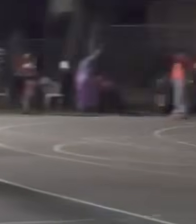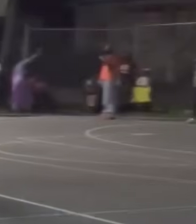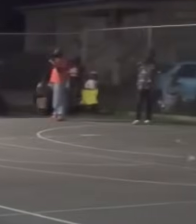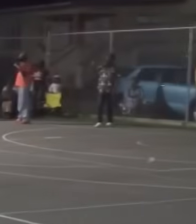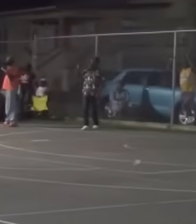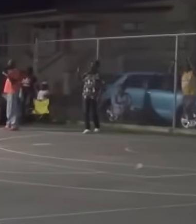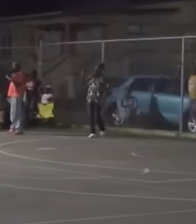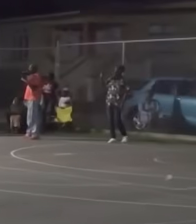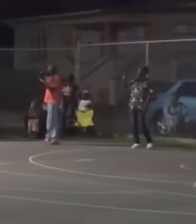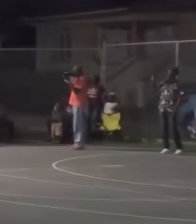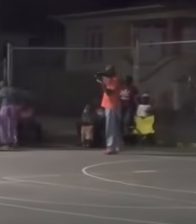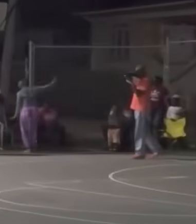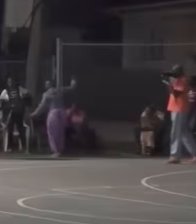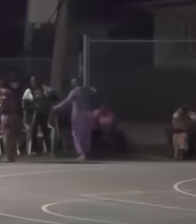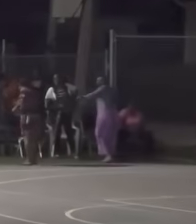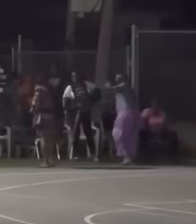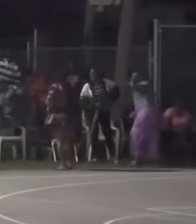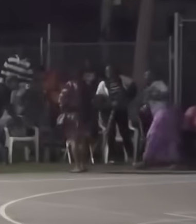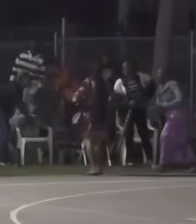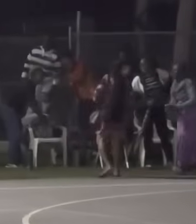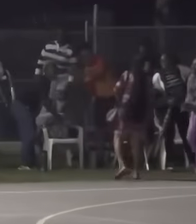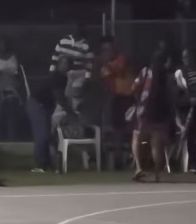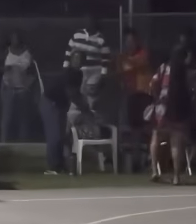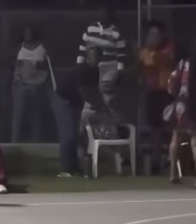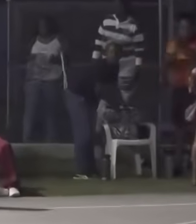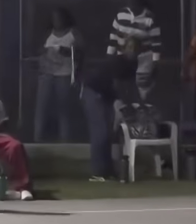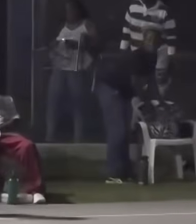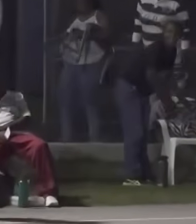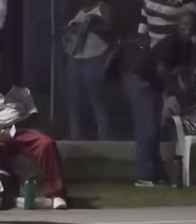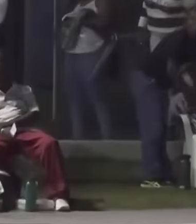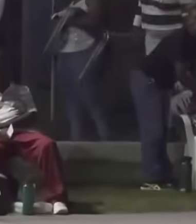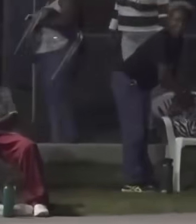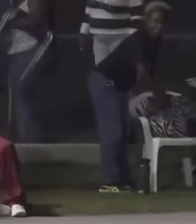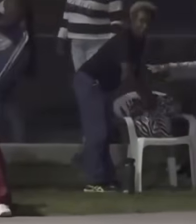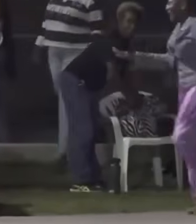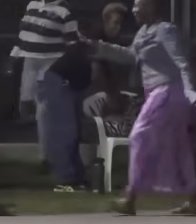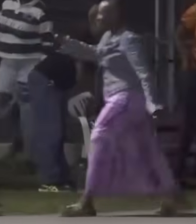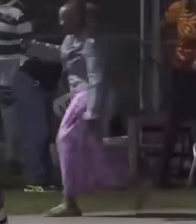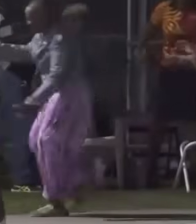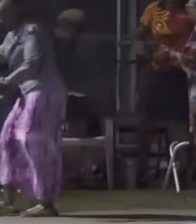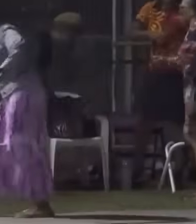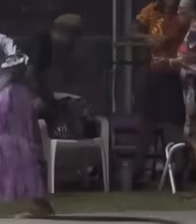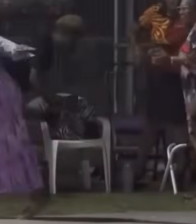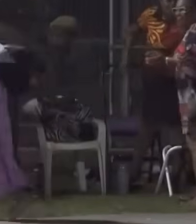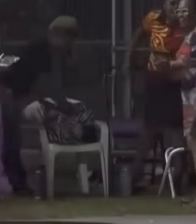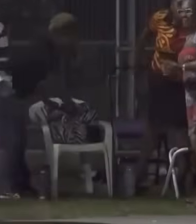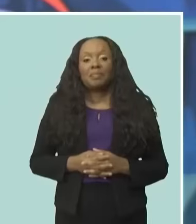for 2025. And more Goodrich Boys, CBC Sports.